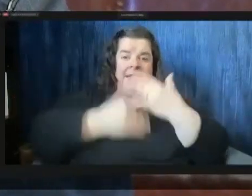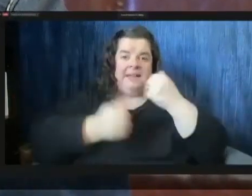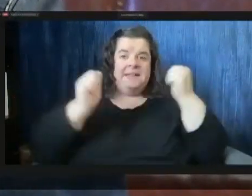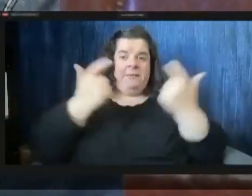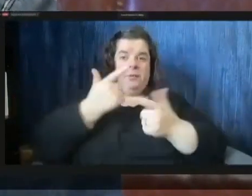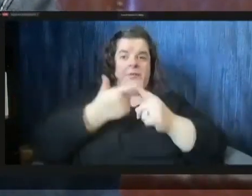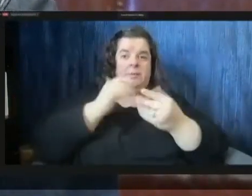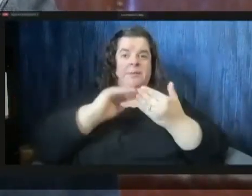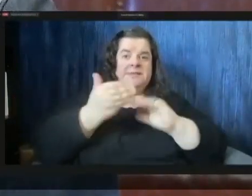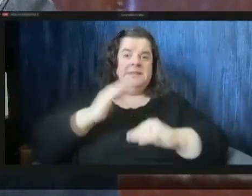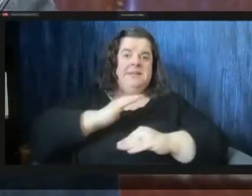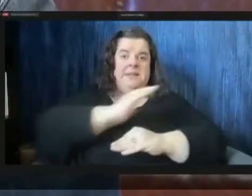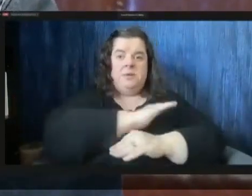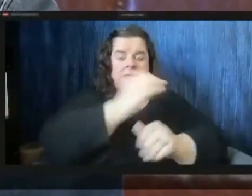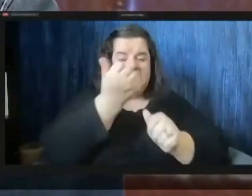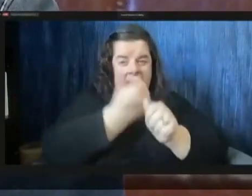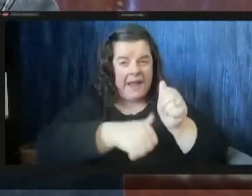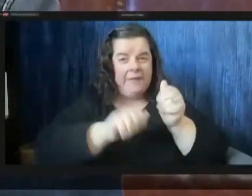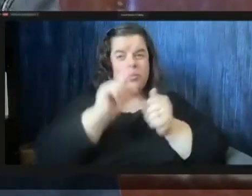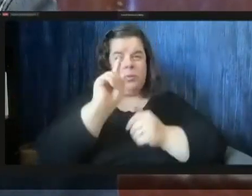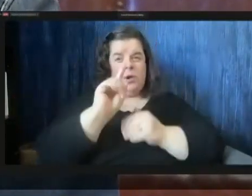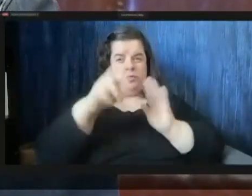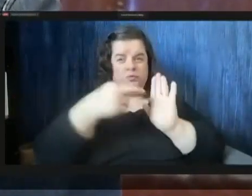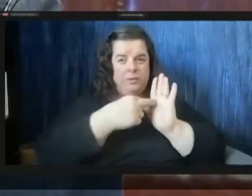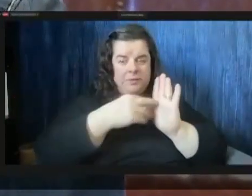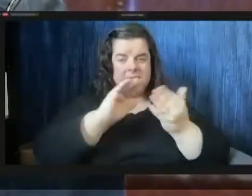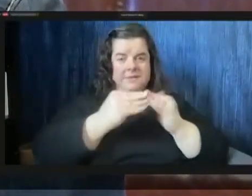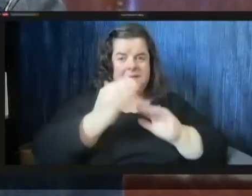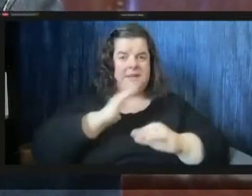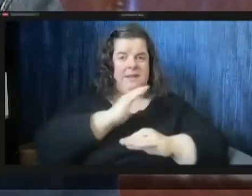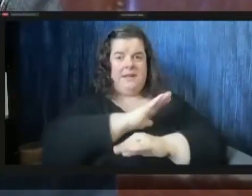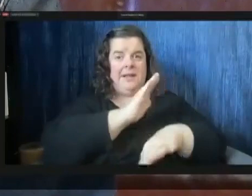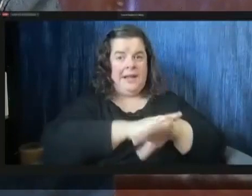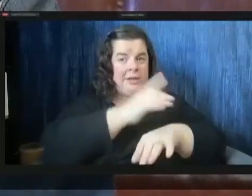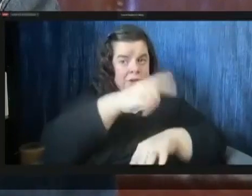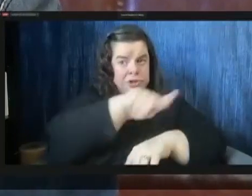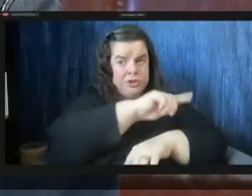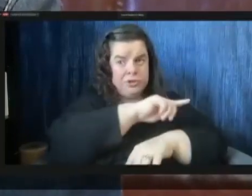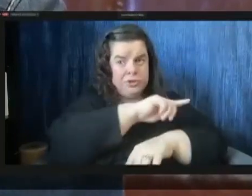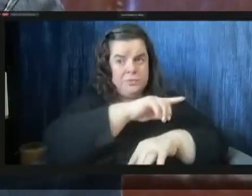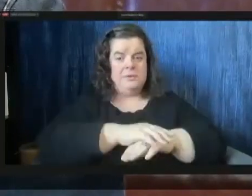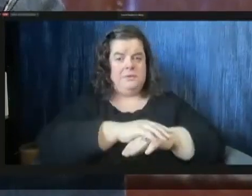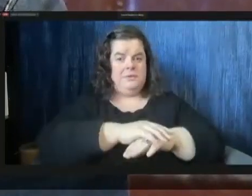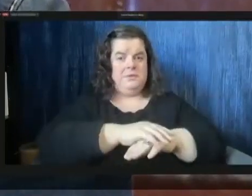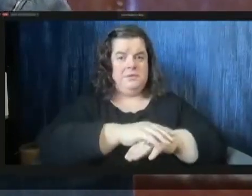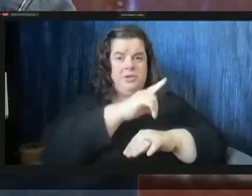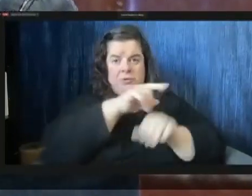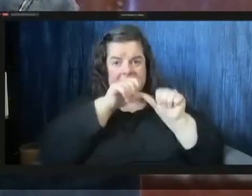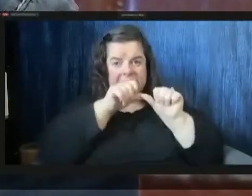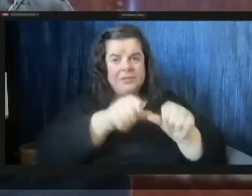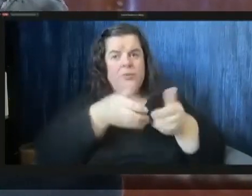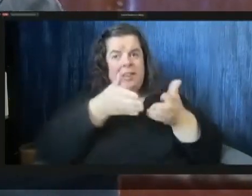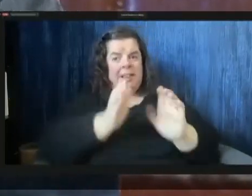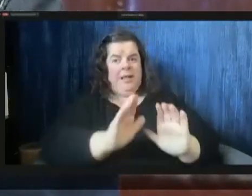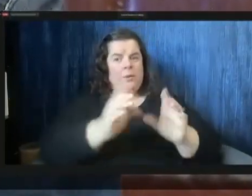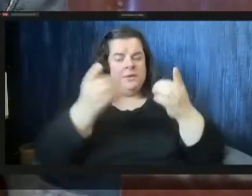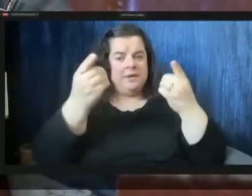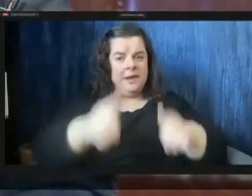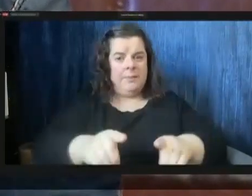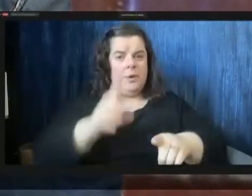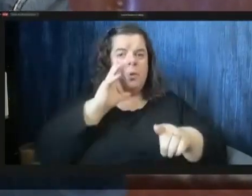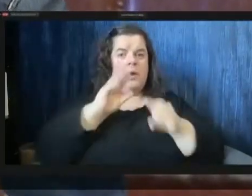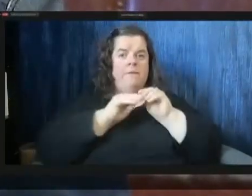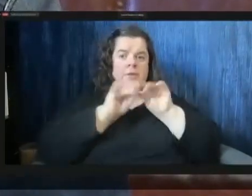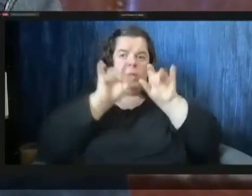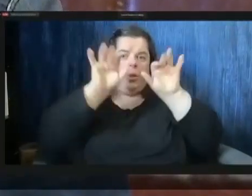council. Everybody who represents city council, this blood is on you all's hands. If you guys continue to keep allowing this to happen, it's going to flow over